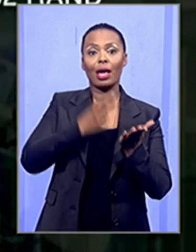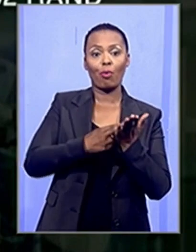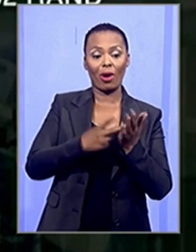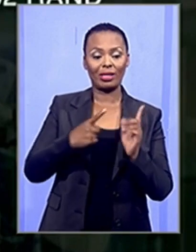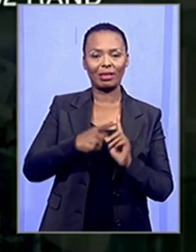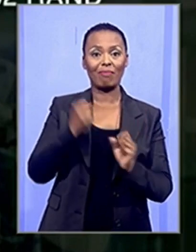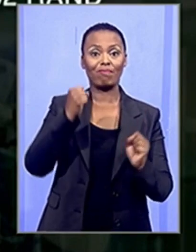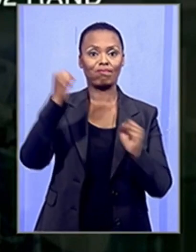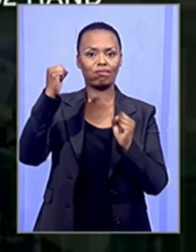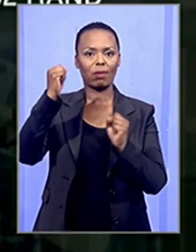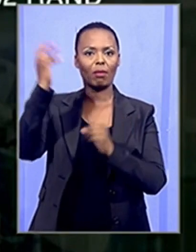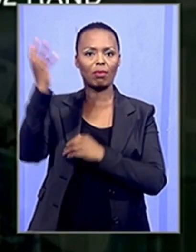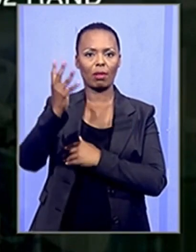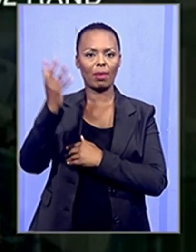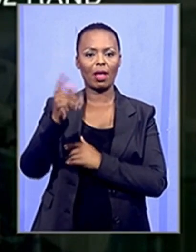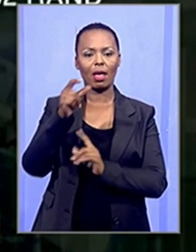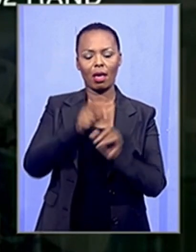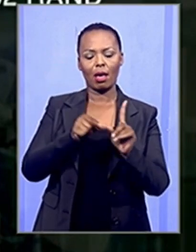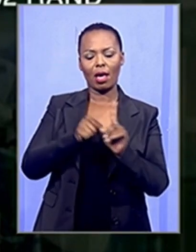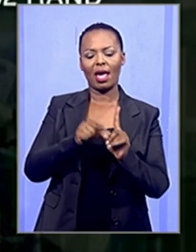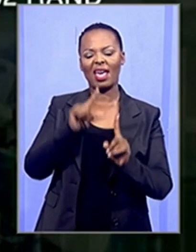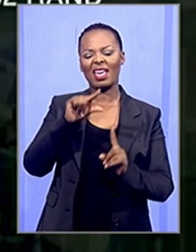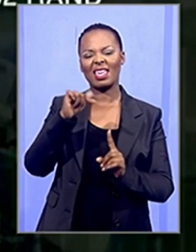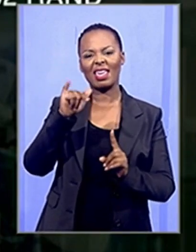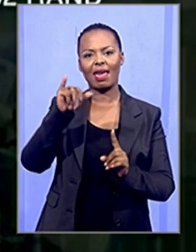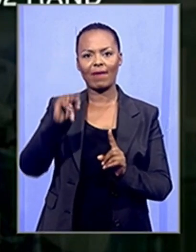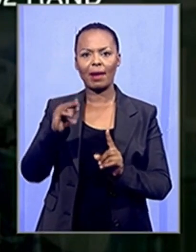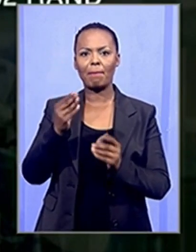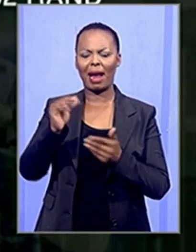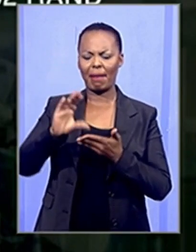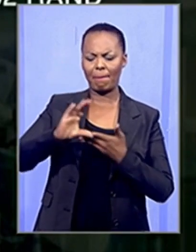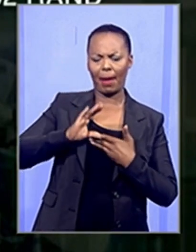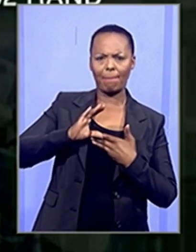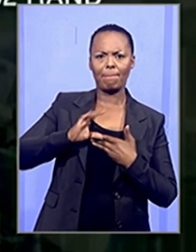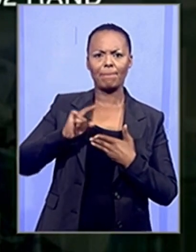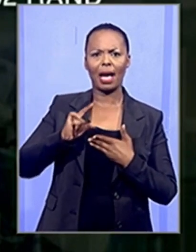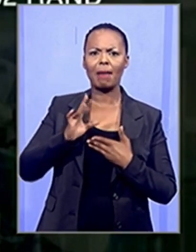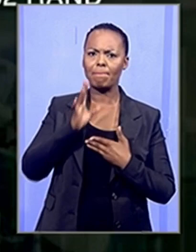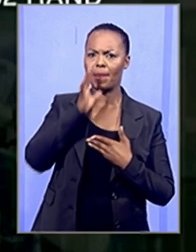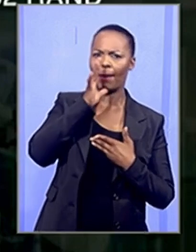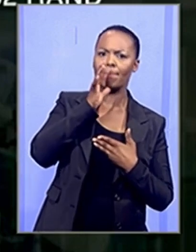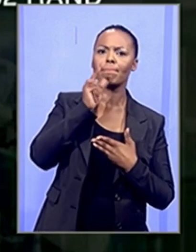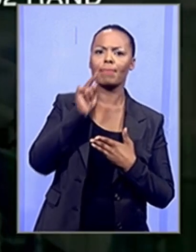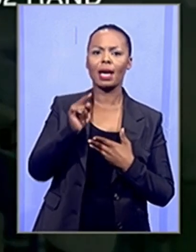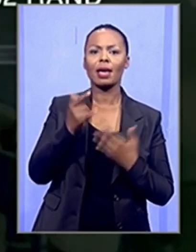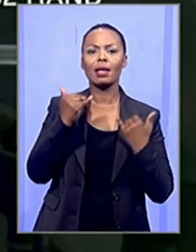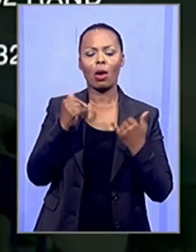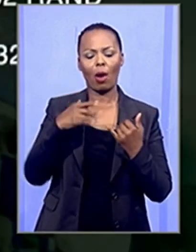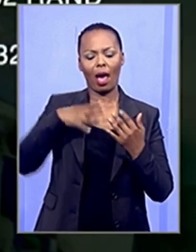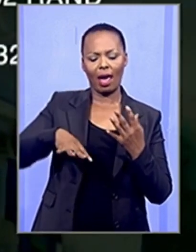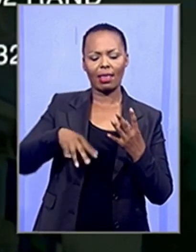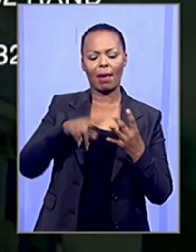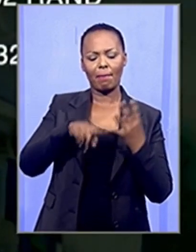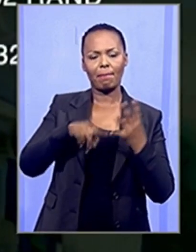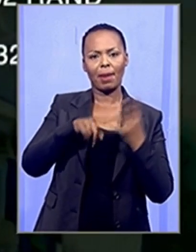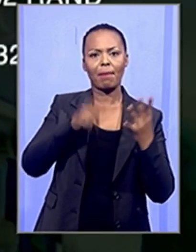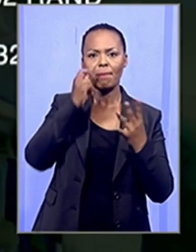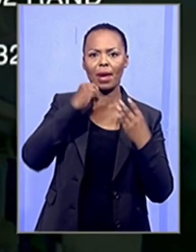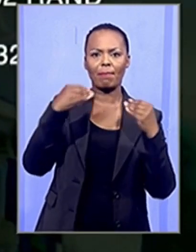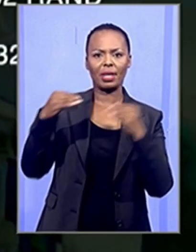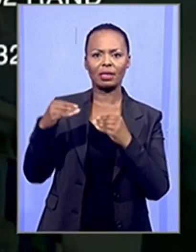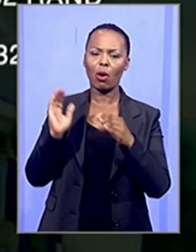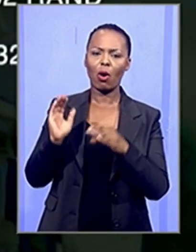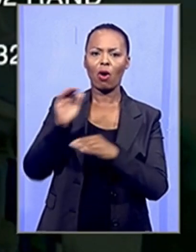gore Govind Raju e ntse ene a gogotseng madi a le mantsi. Bomorara maumela ba le babedi ba dule ka dimilione di